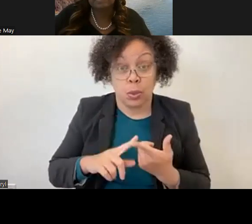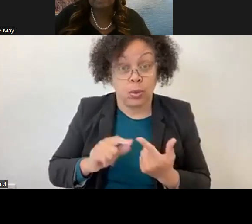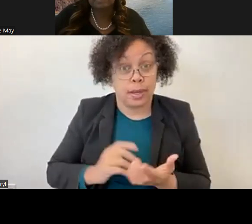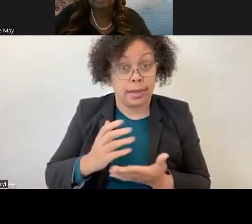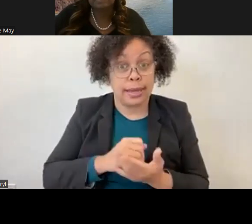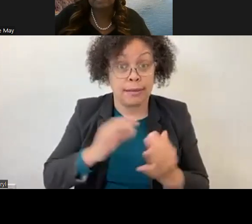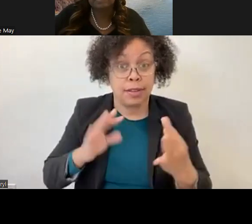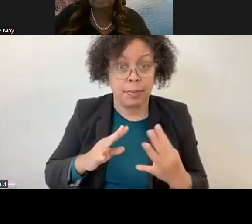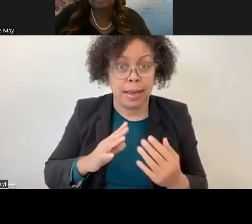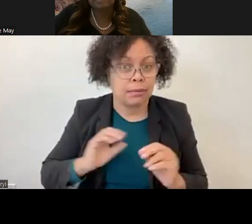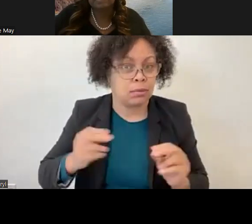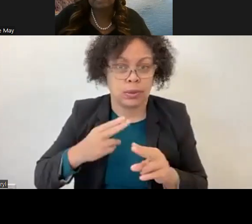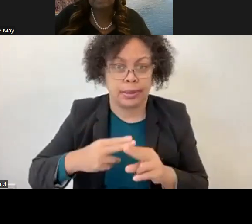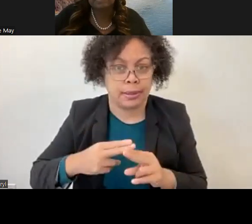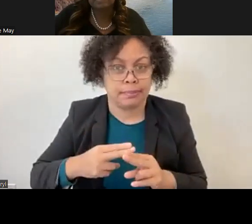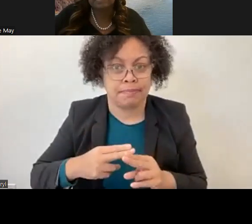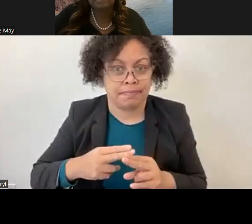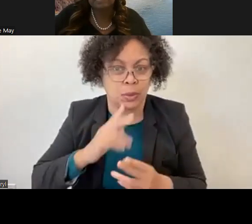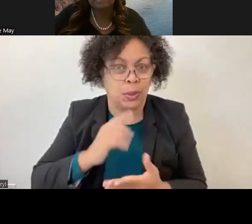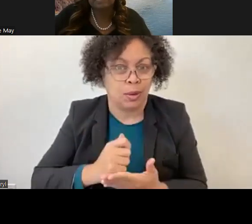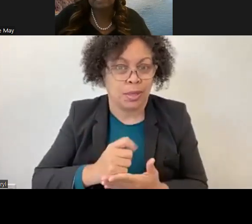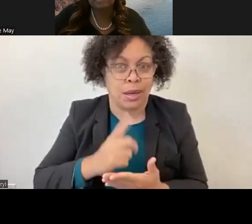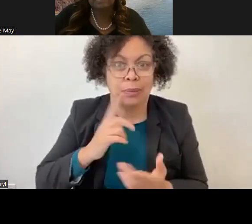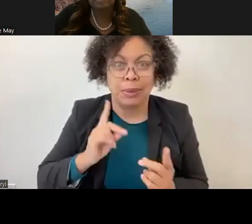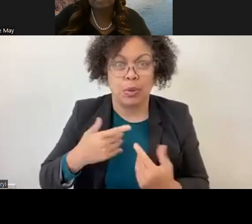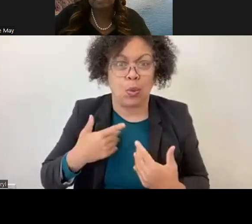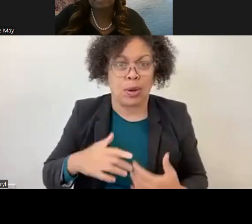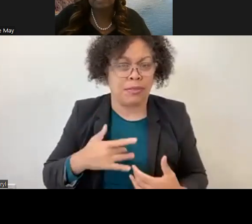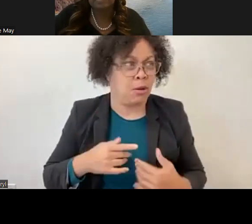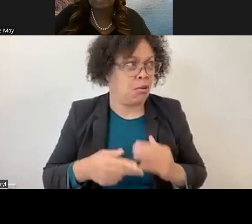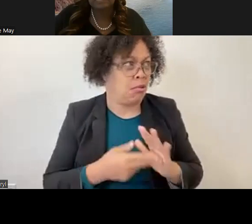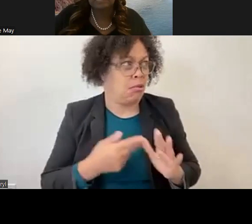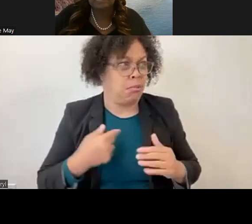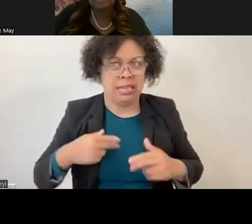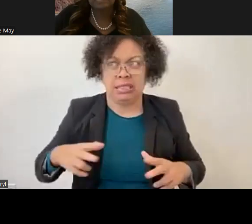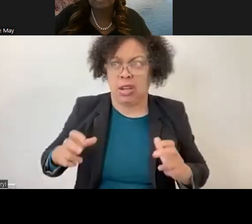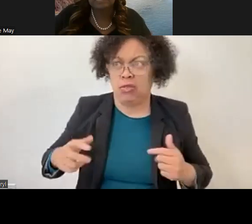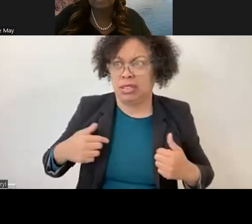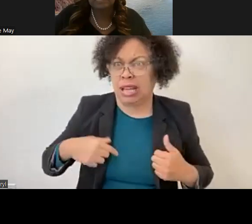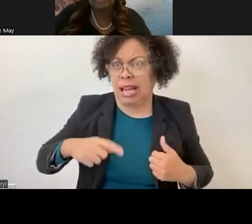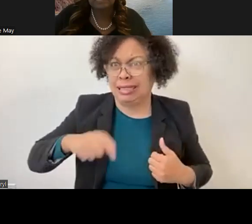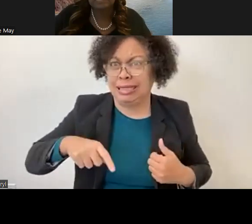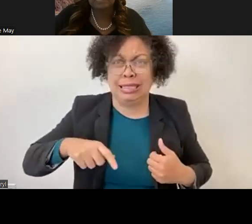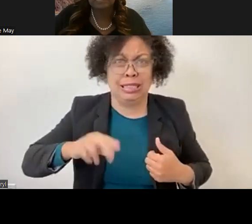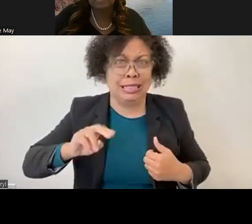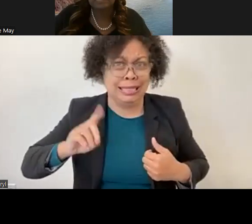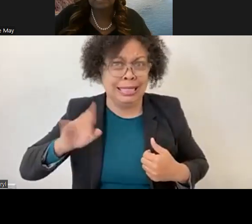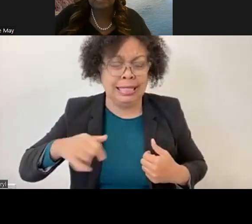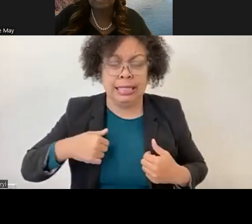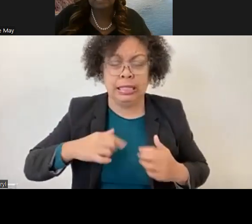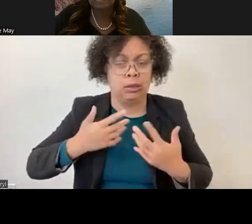people don't feel like they're going to be targeted for being high need. Or seen as selfish, because again, our culture reinforces that.